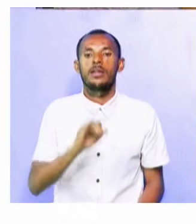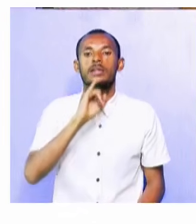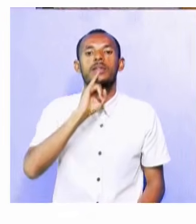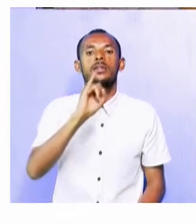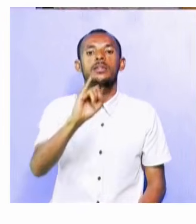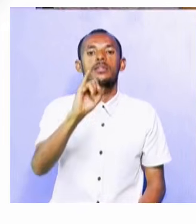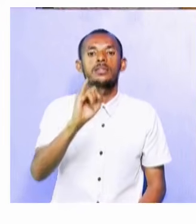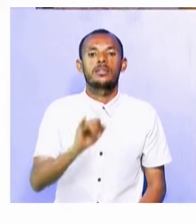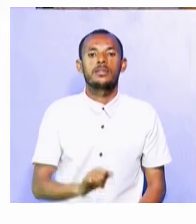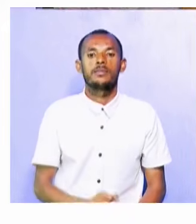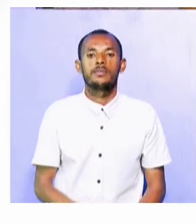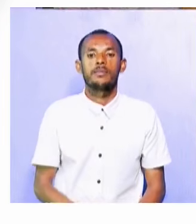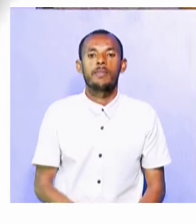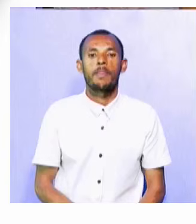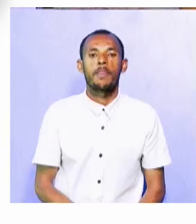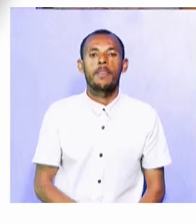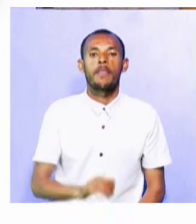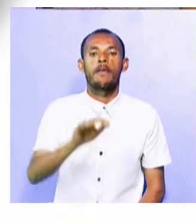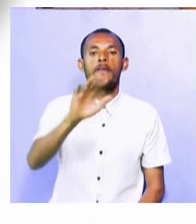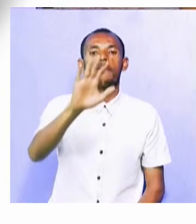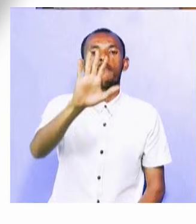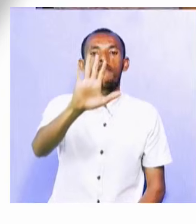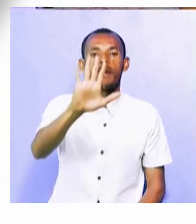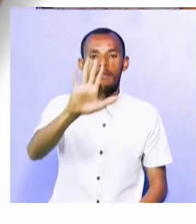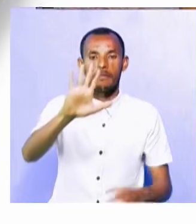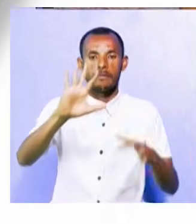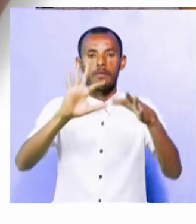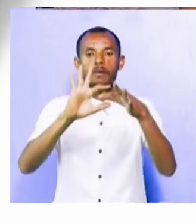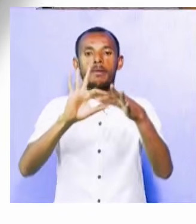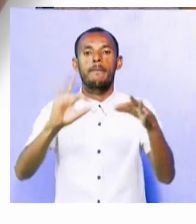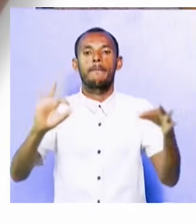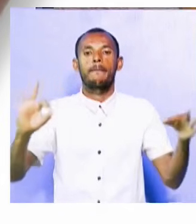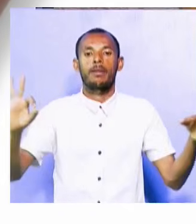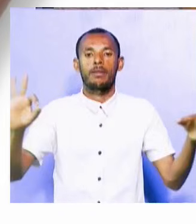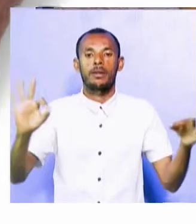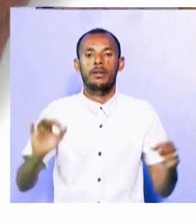is 5 meter,